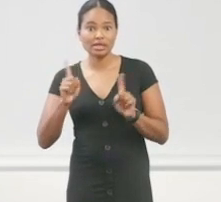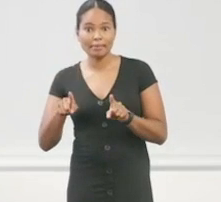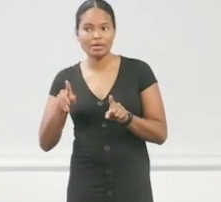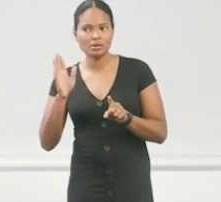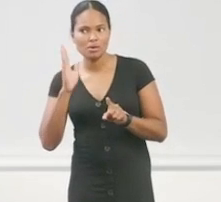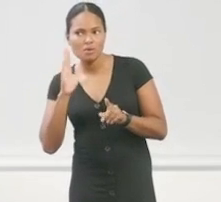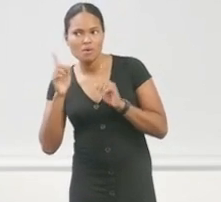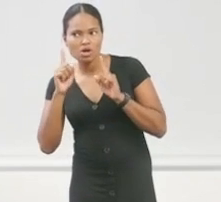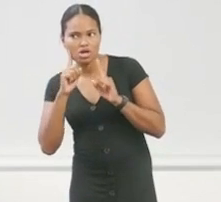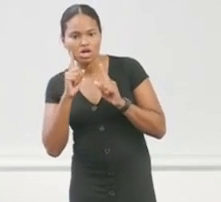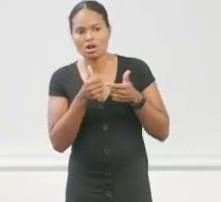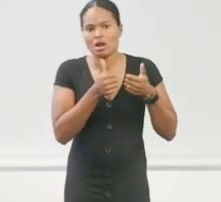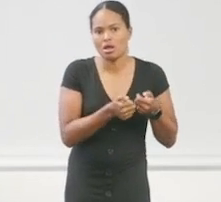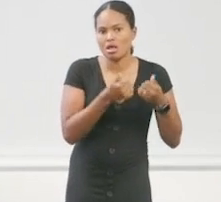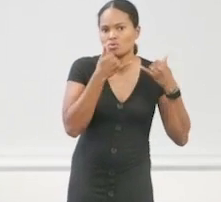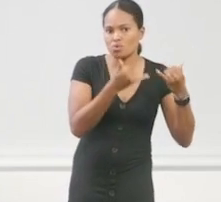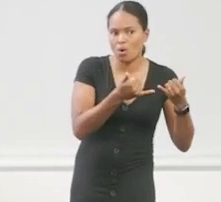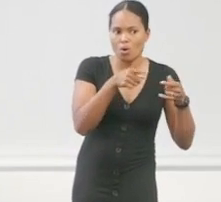because you know who these people are.